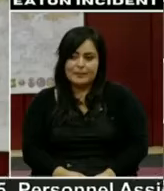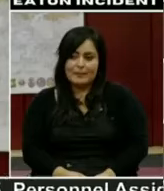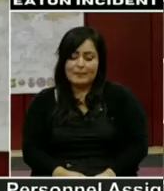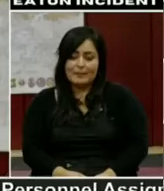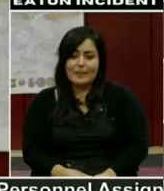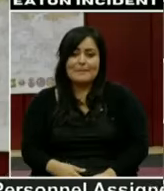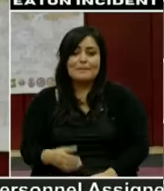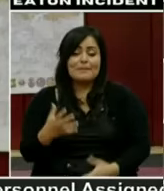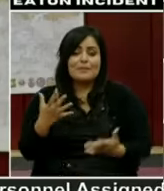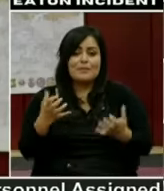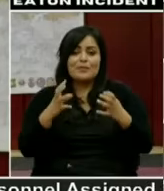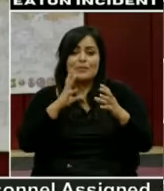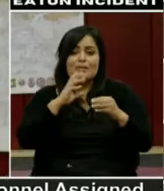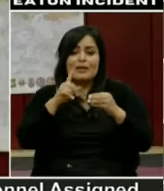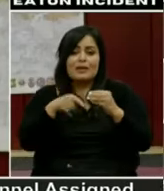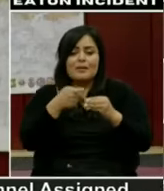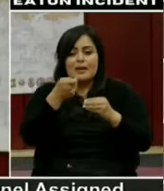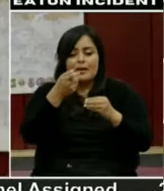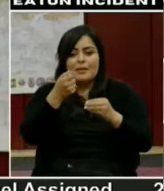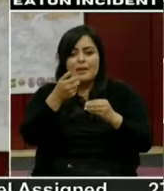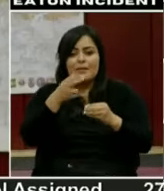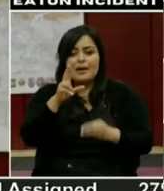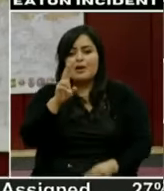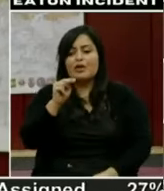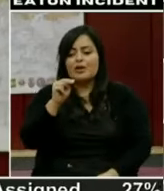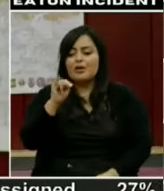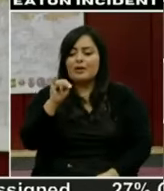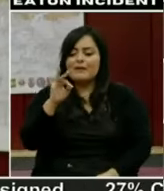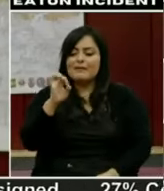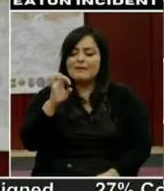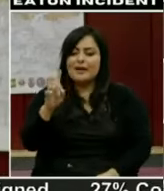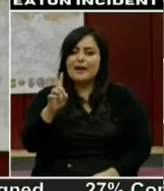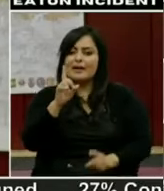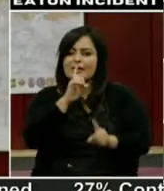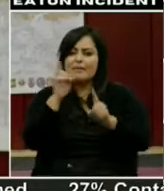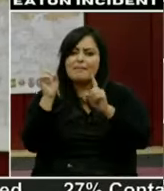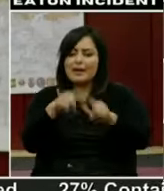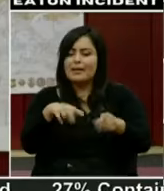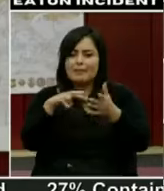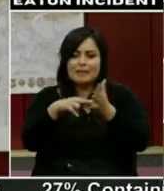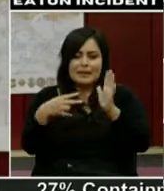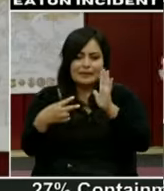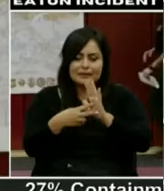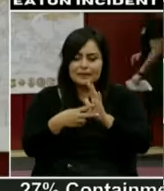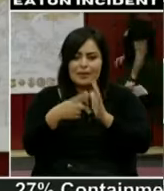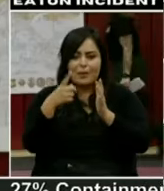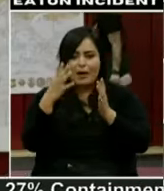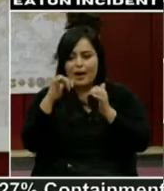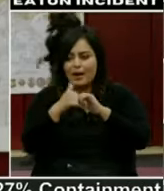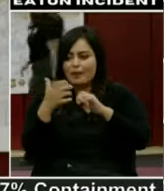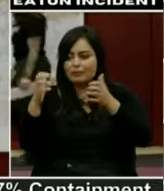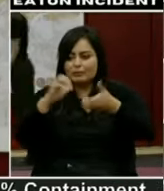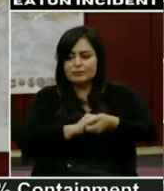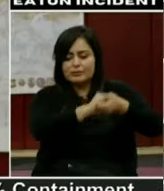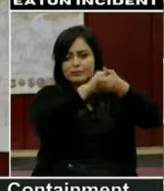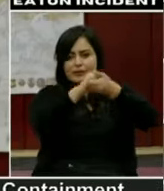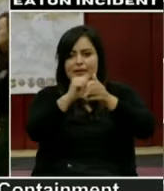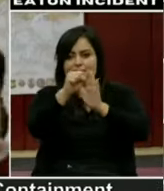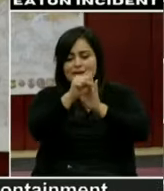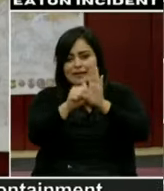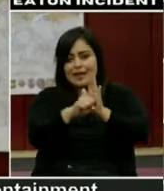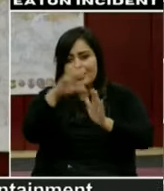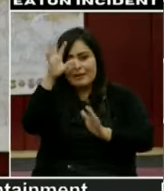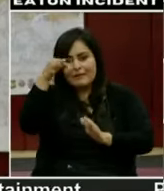So I want to talk a little bit about what Unified Command means and the extreme effort that we brought everybody together from federal, state, and local departments